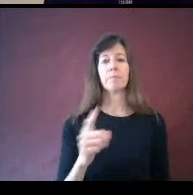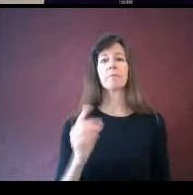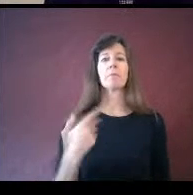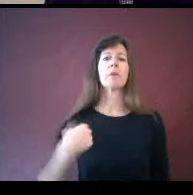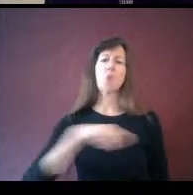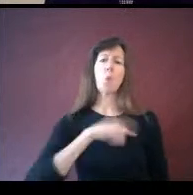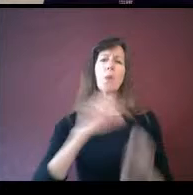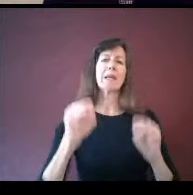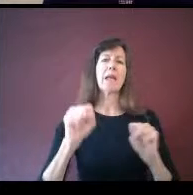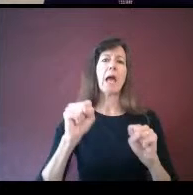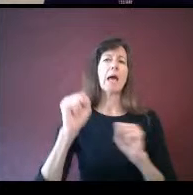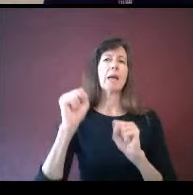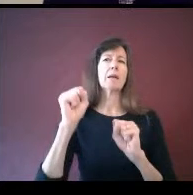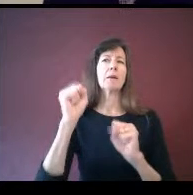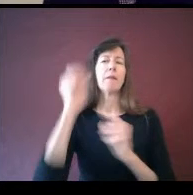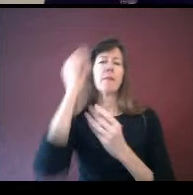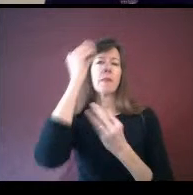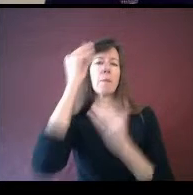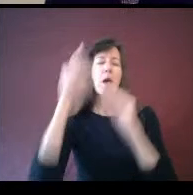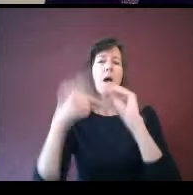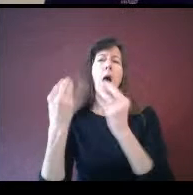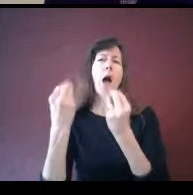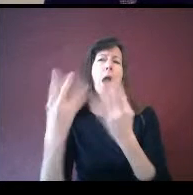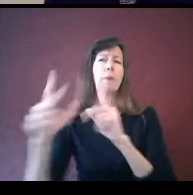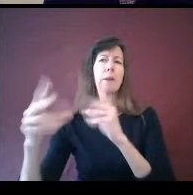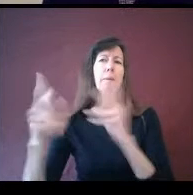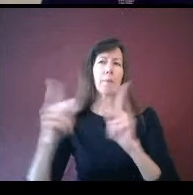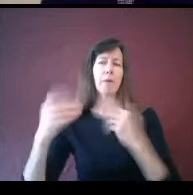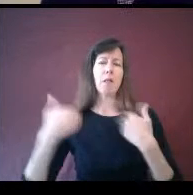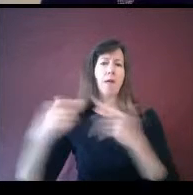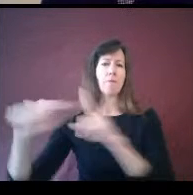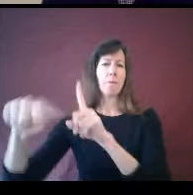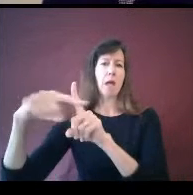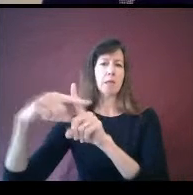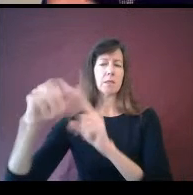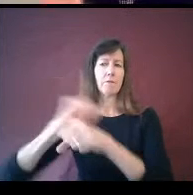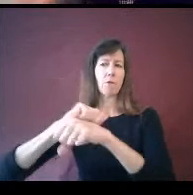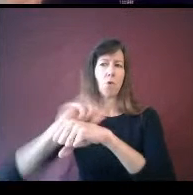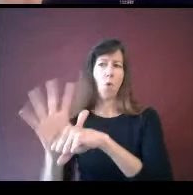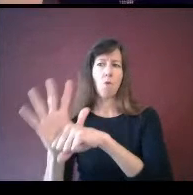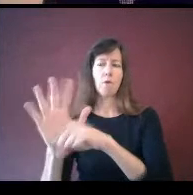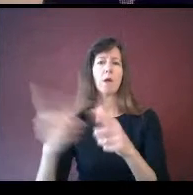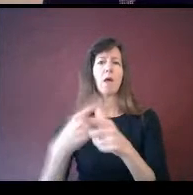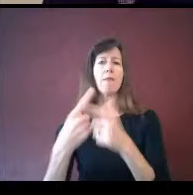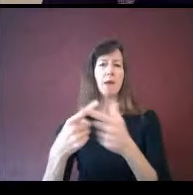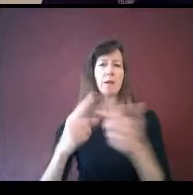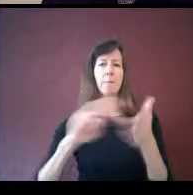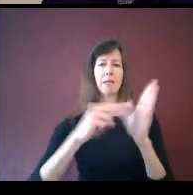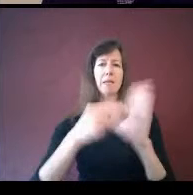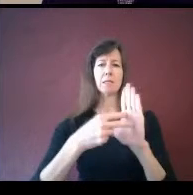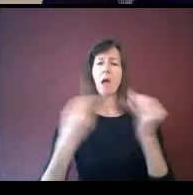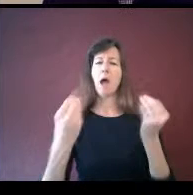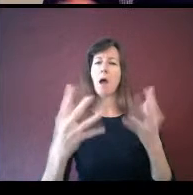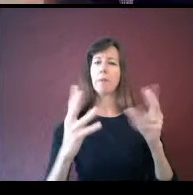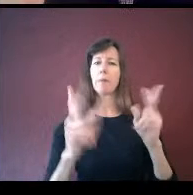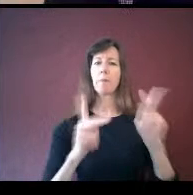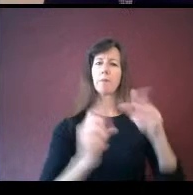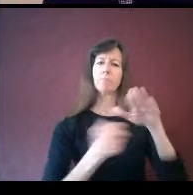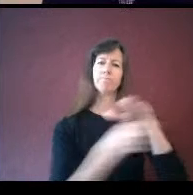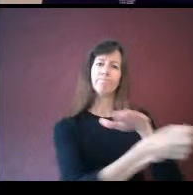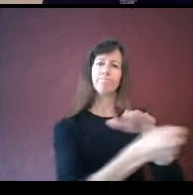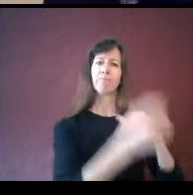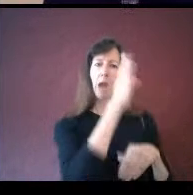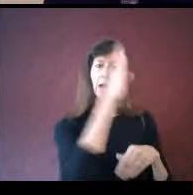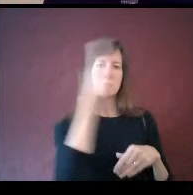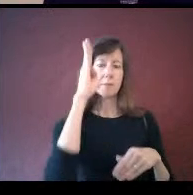many people have COVID, a certain percentage of those will be hospitalized. And so the more cases we have of total